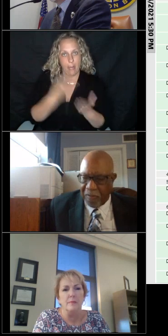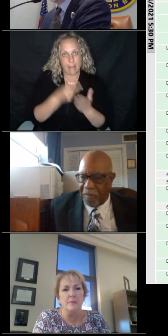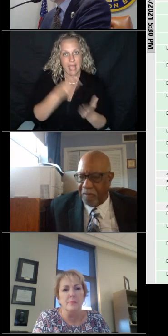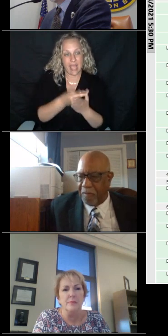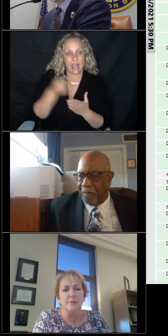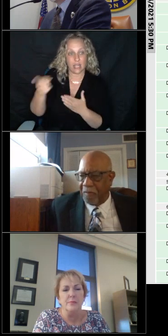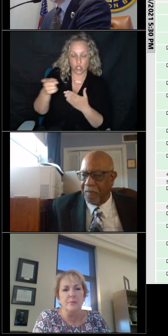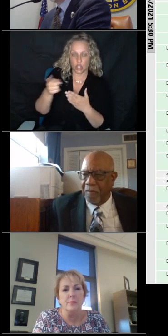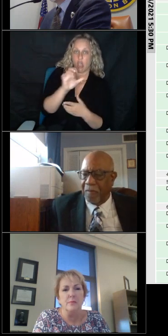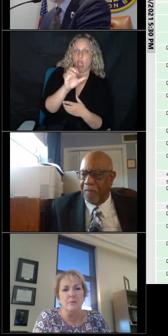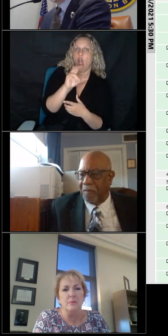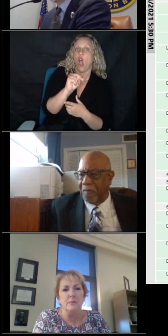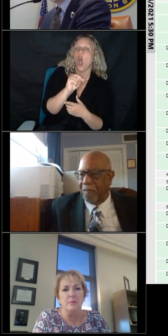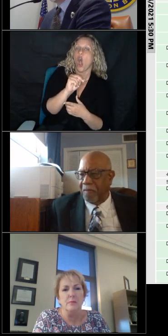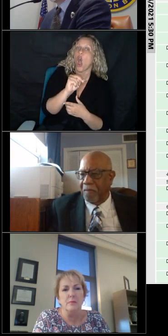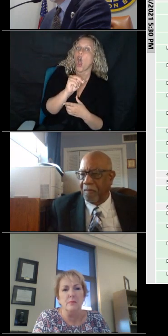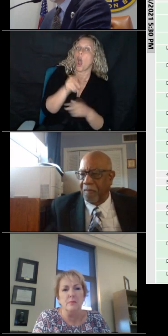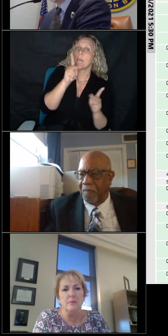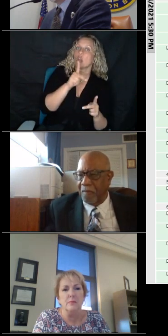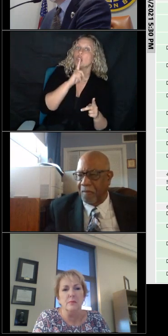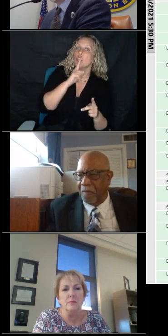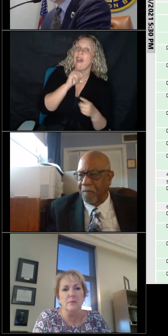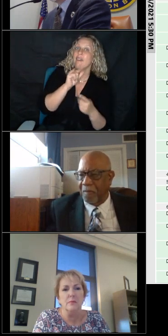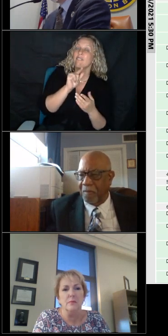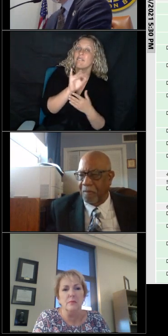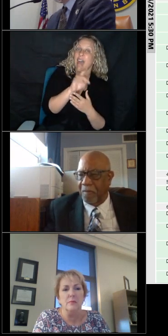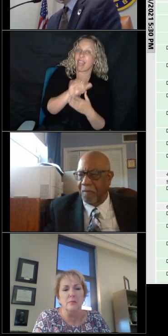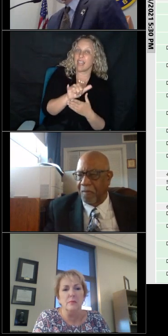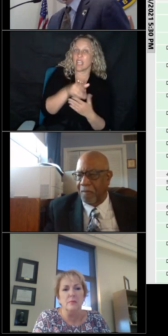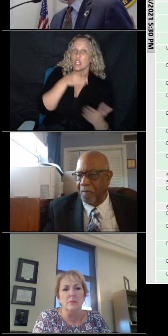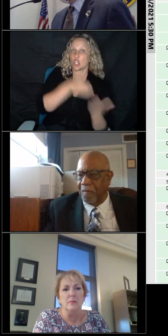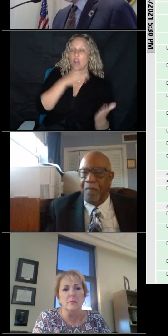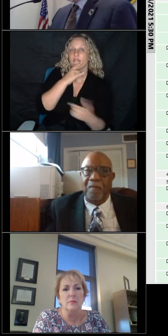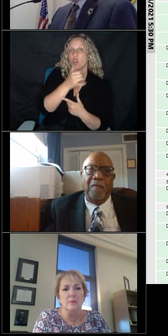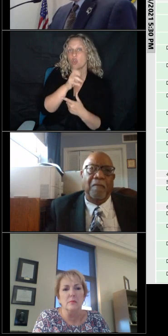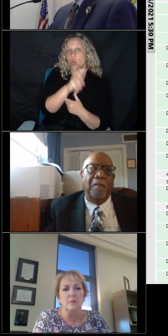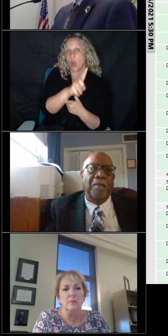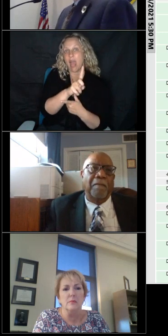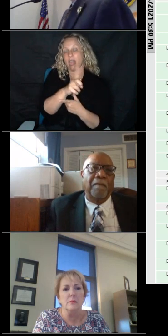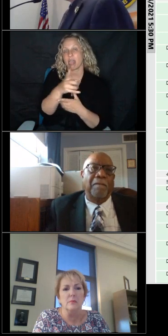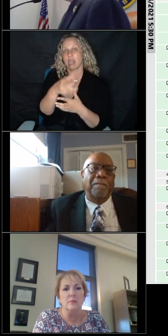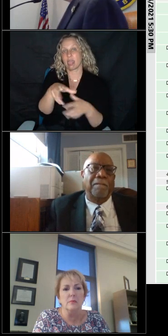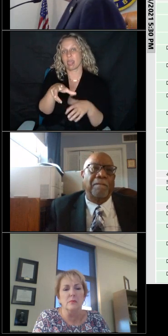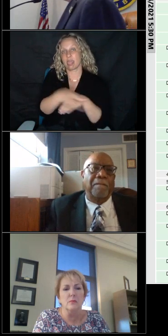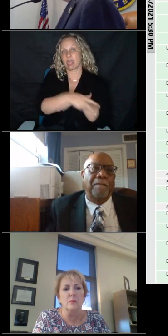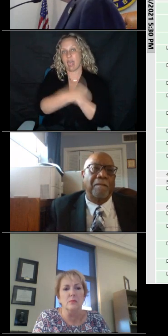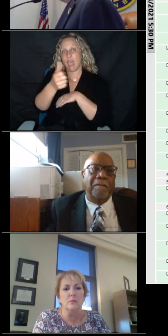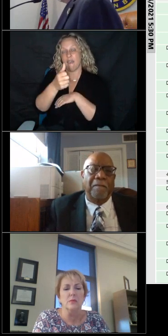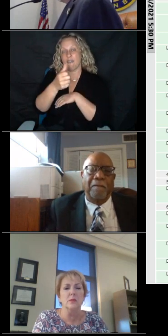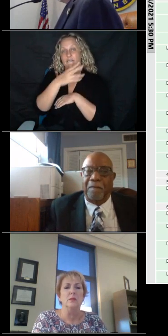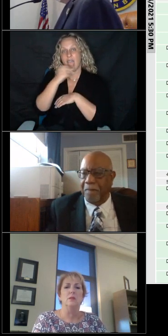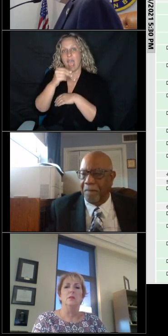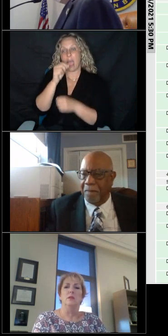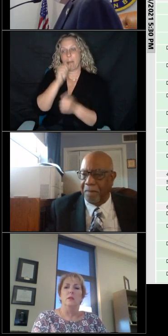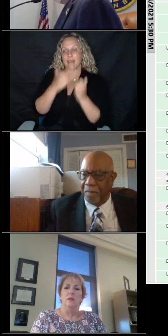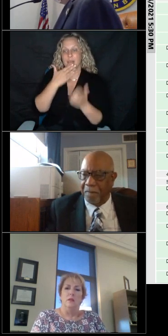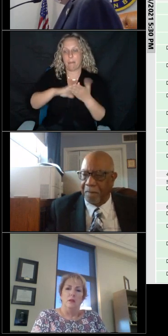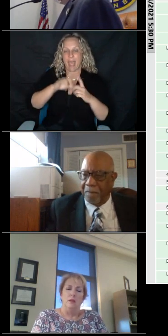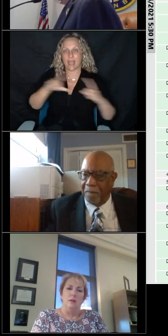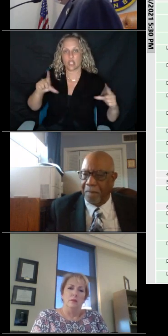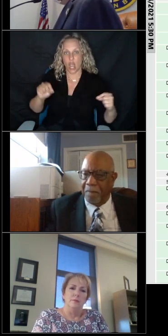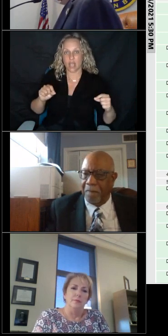alleged con artist with felony charges for grand theft and passing bad checks and a bunch of civil cases from victims claiming she